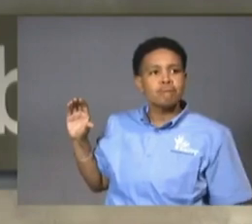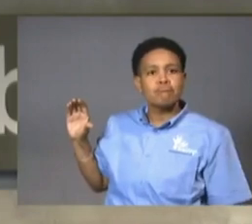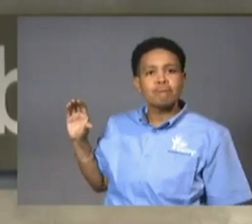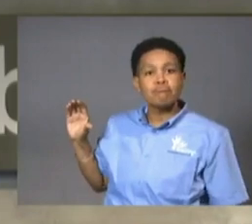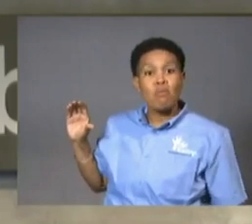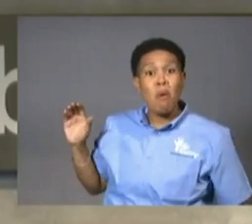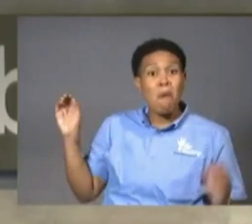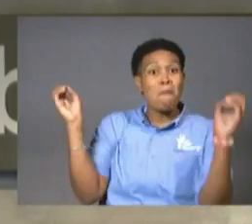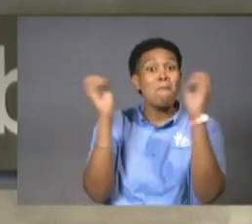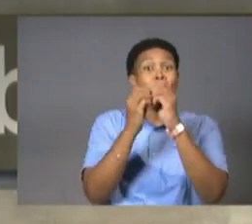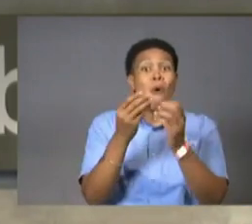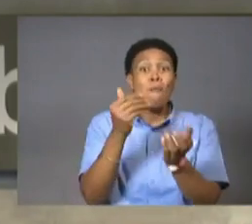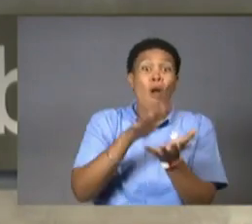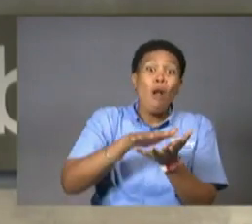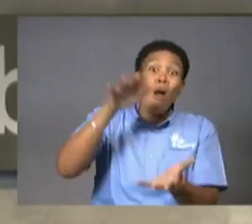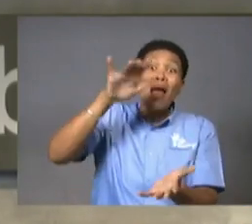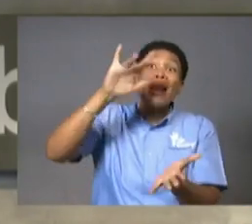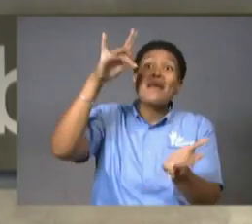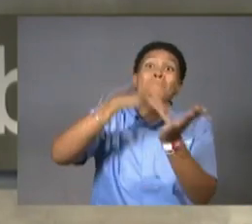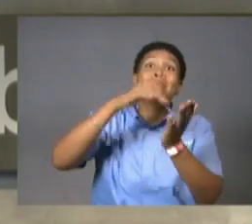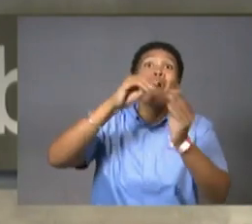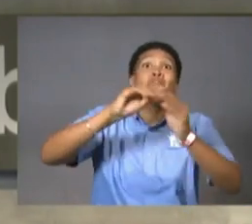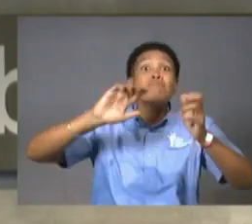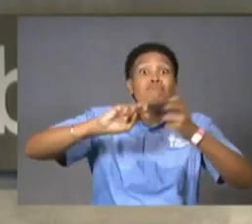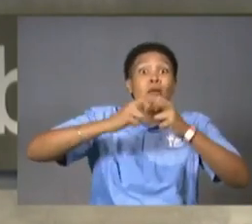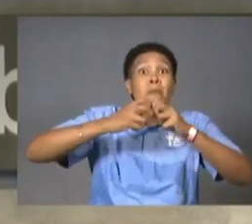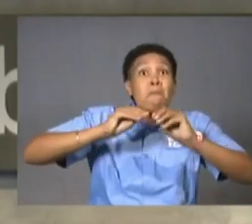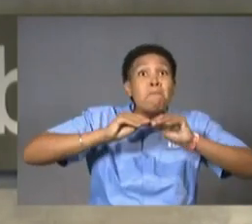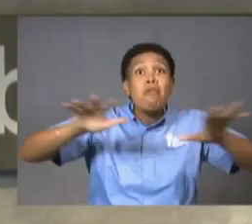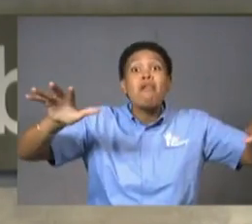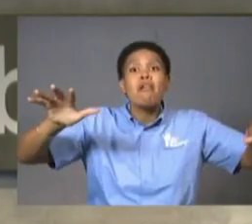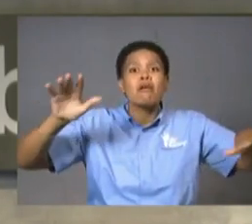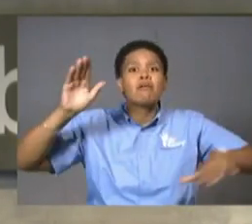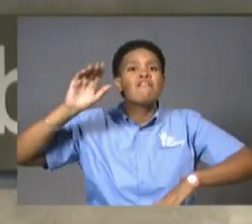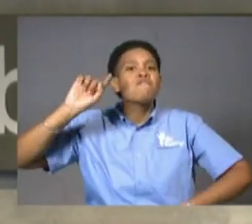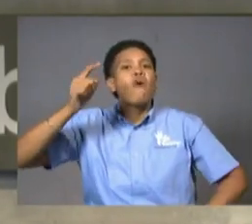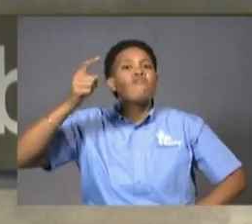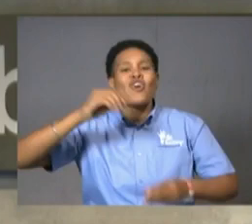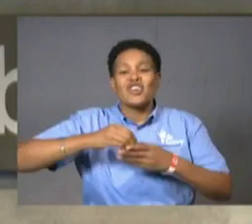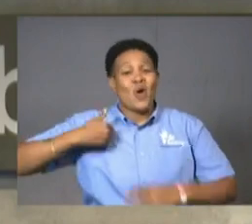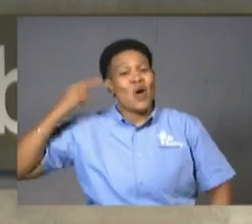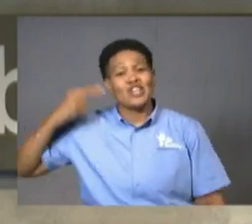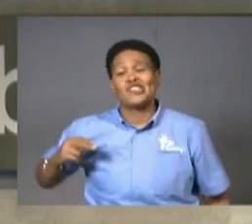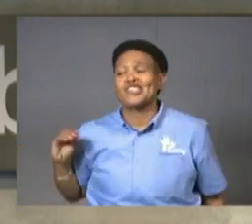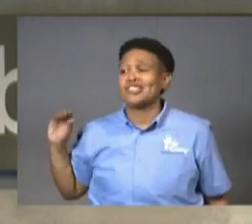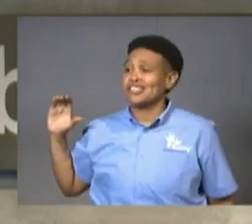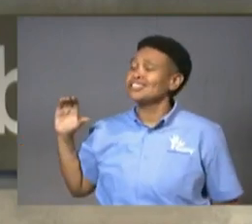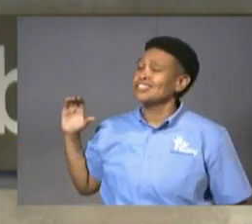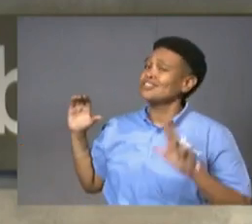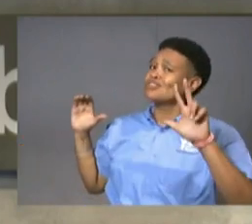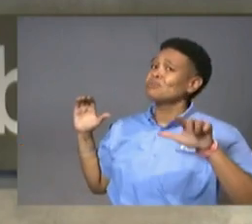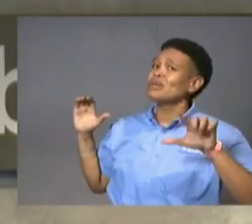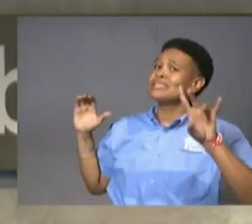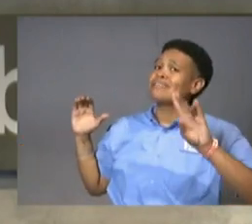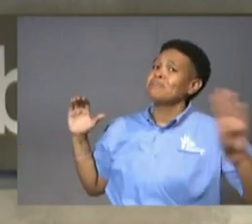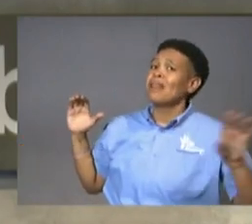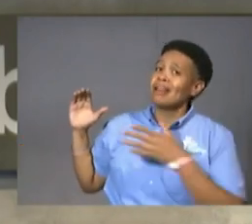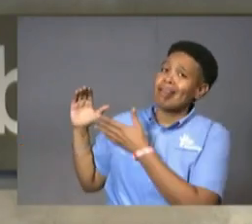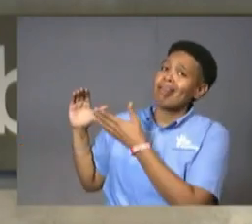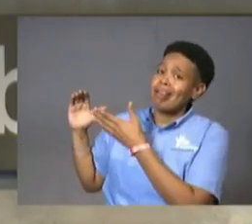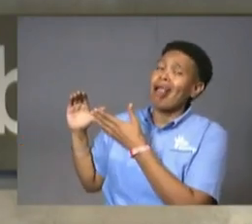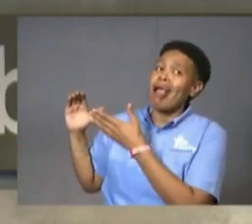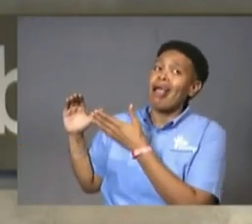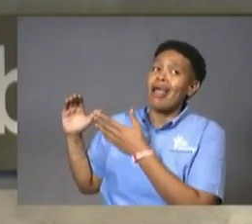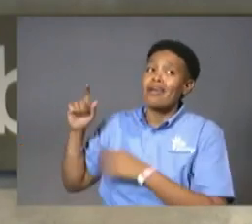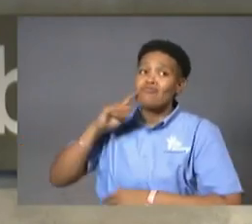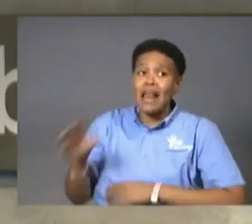a pandemic than we have ever had in our history. In addition, we have not